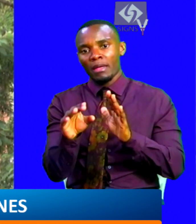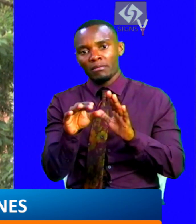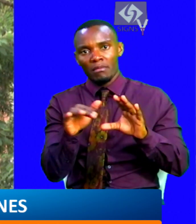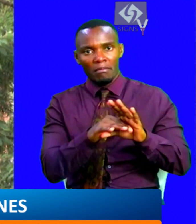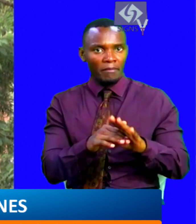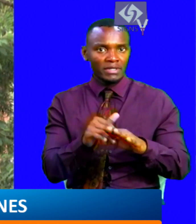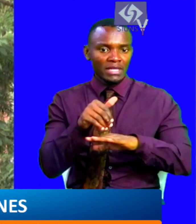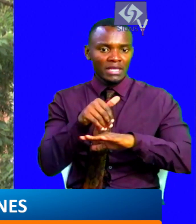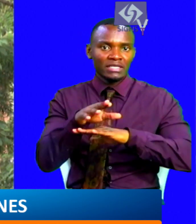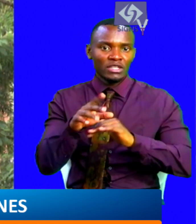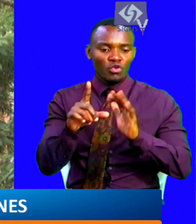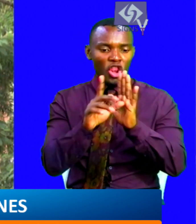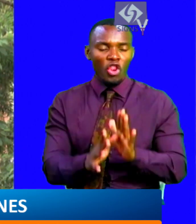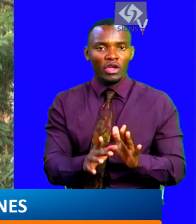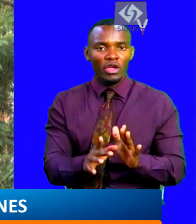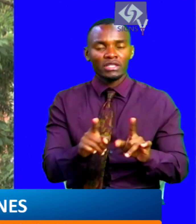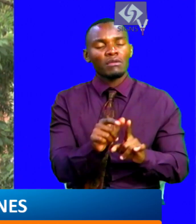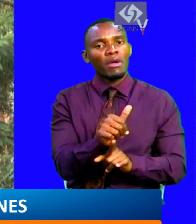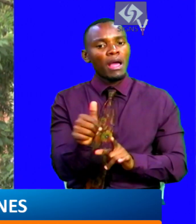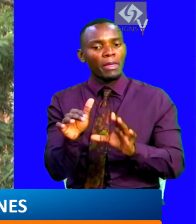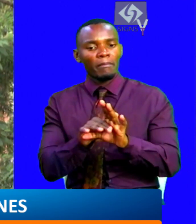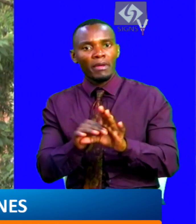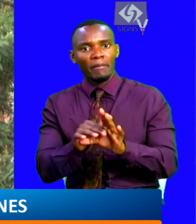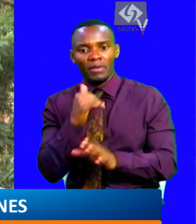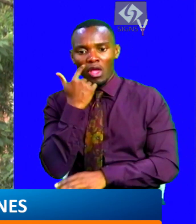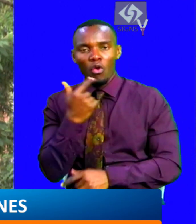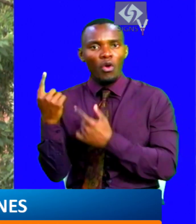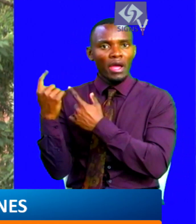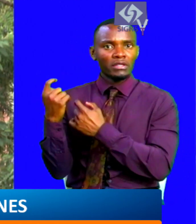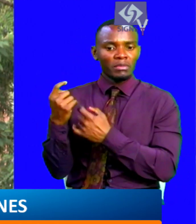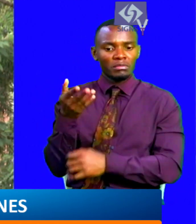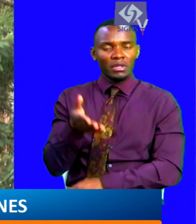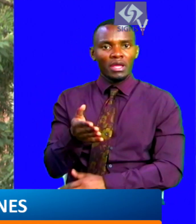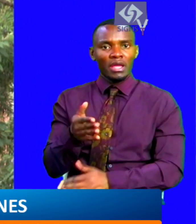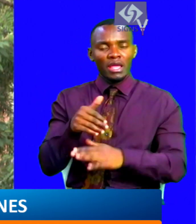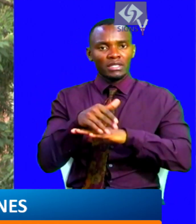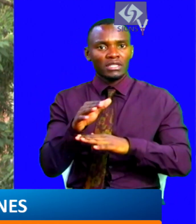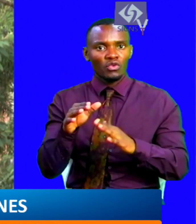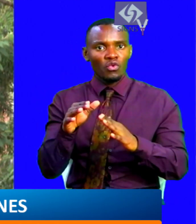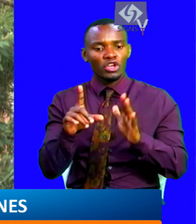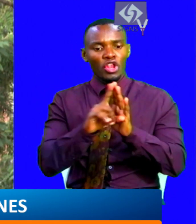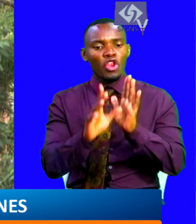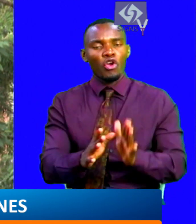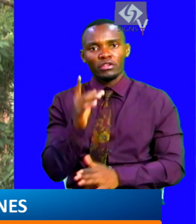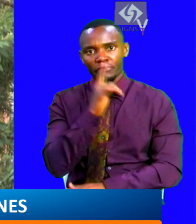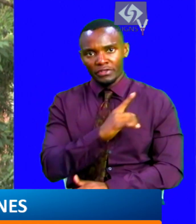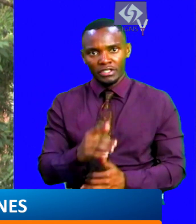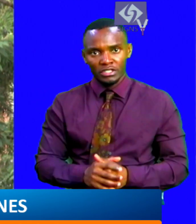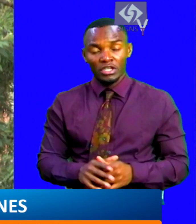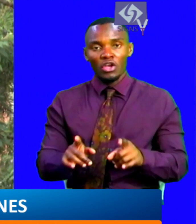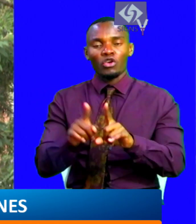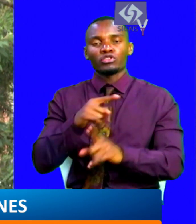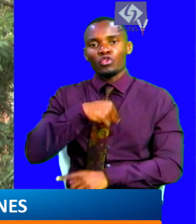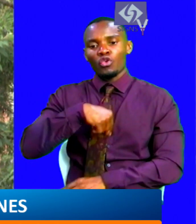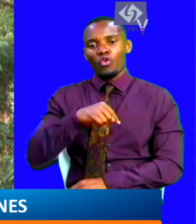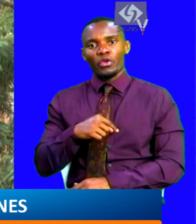being physically and personally present, and some members